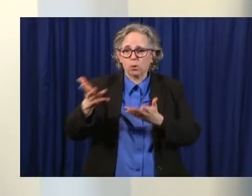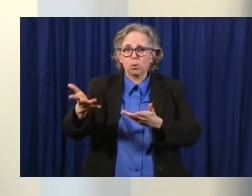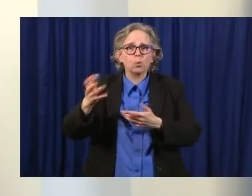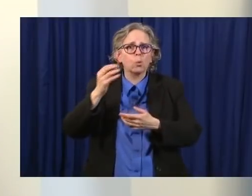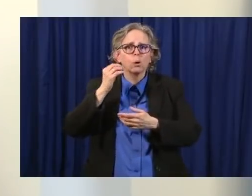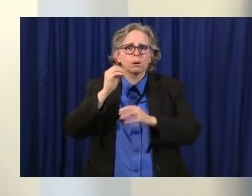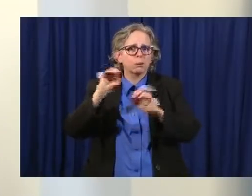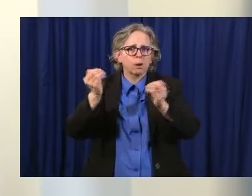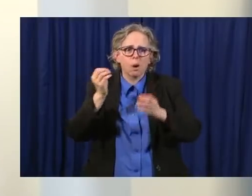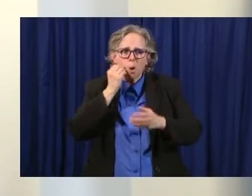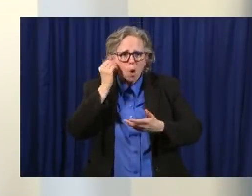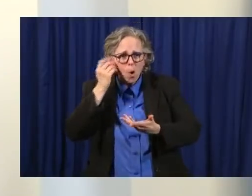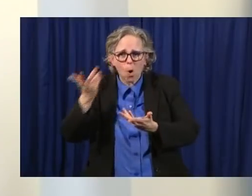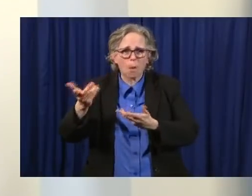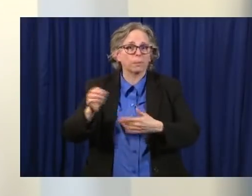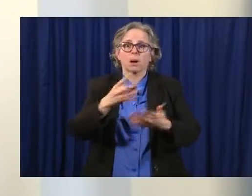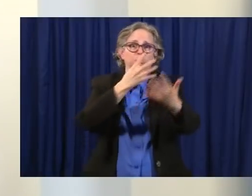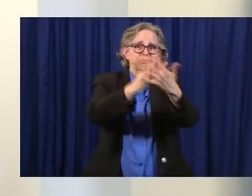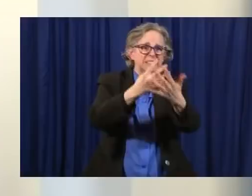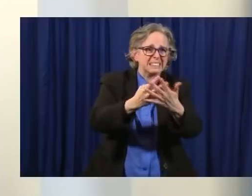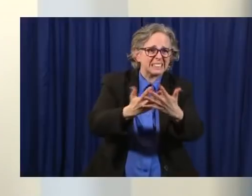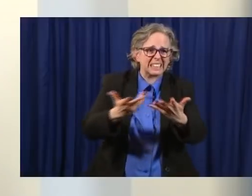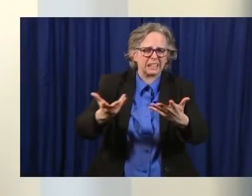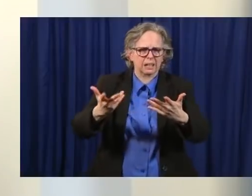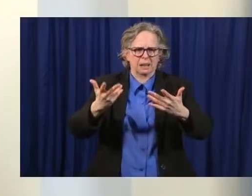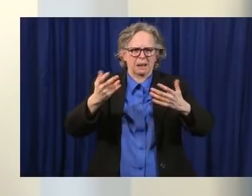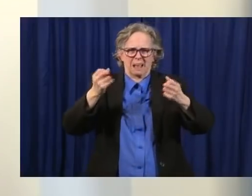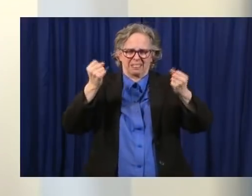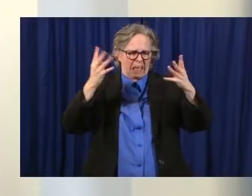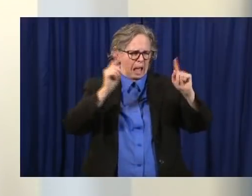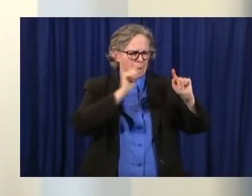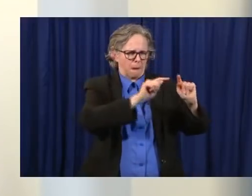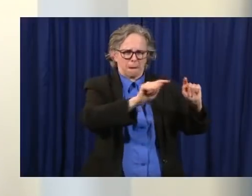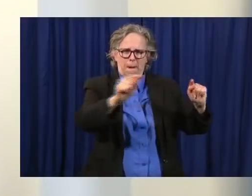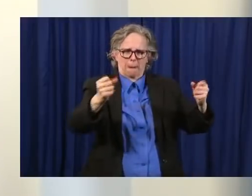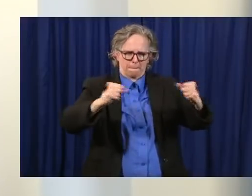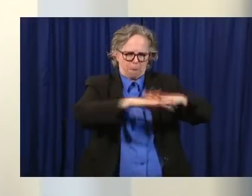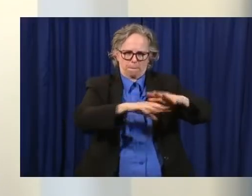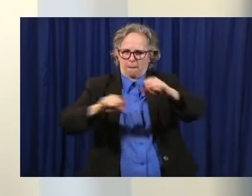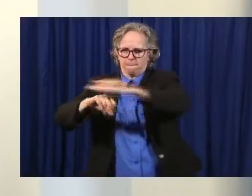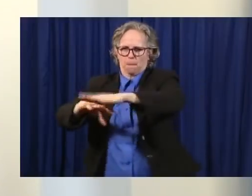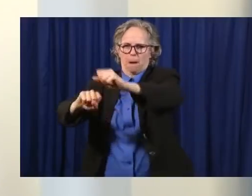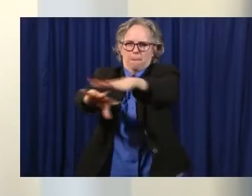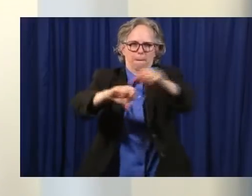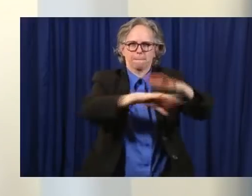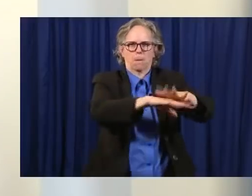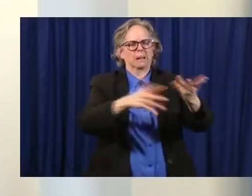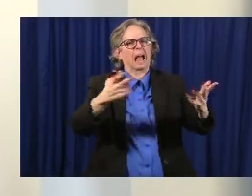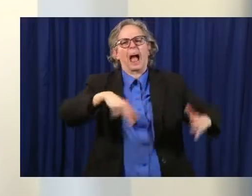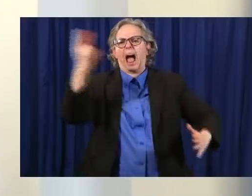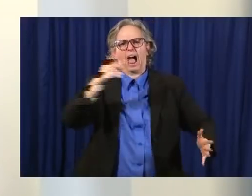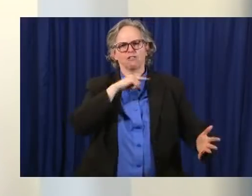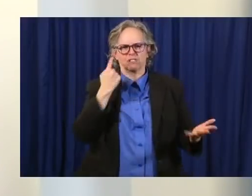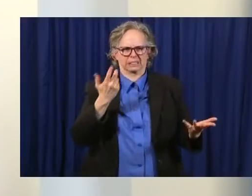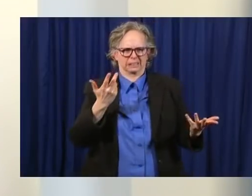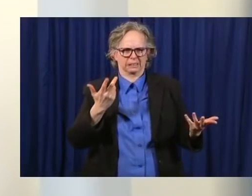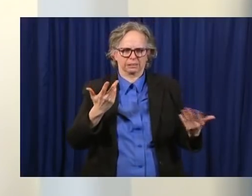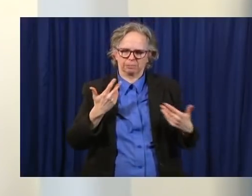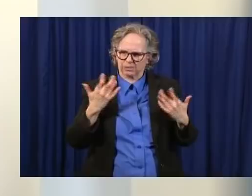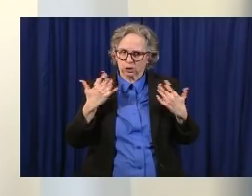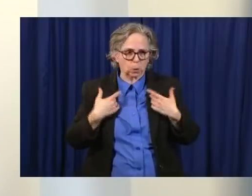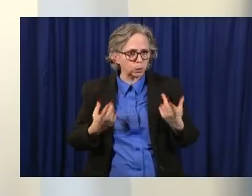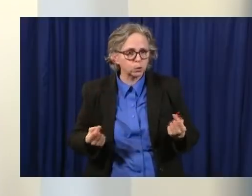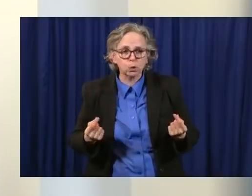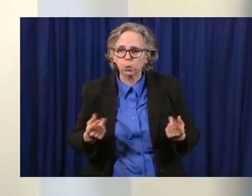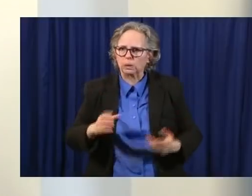just learned in prisons, are higher risk situations. We have been working tirelessly. We have the CDC on